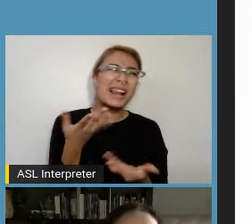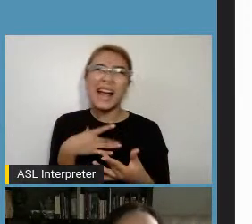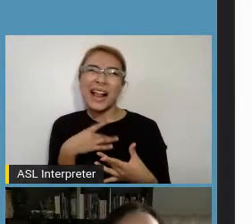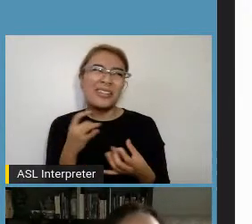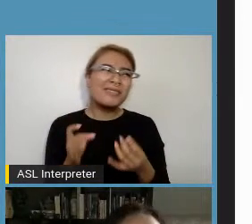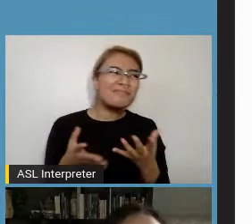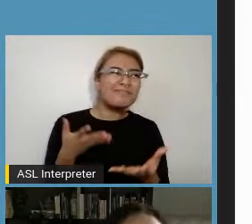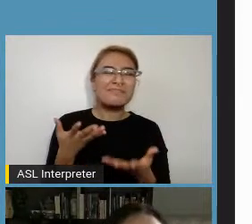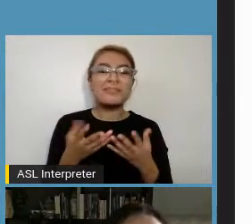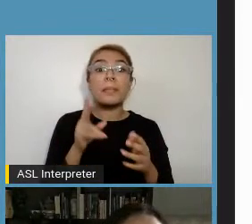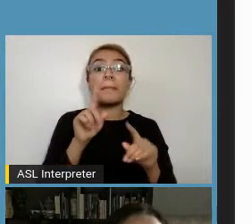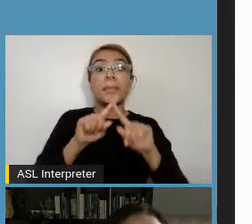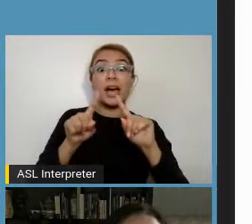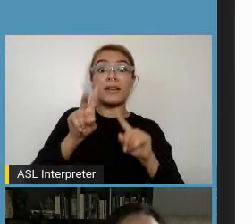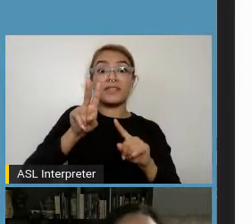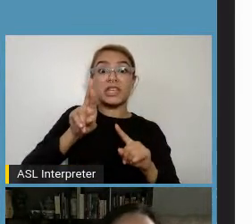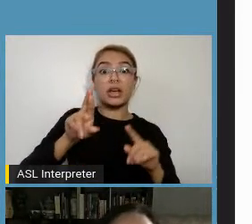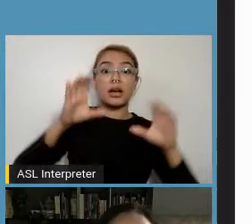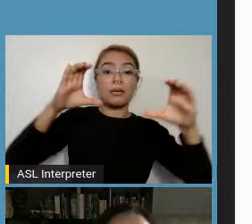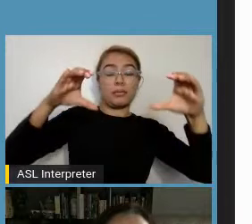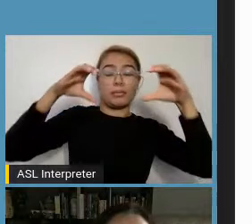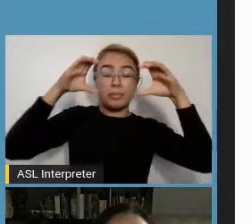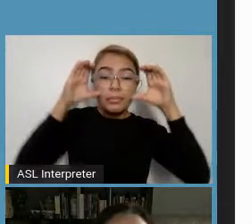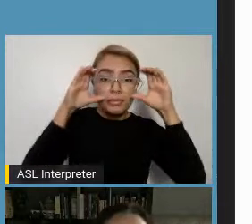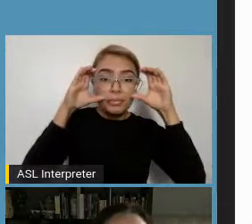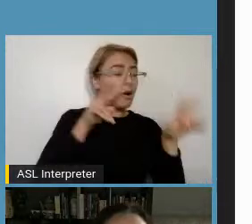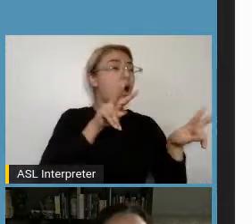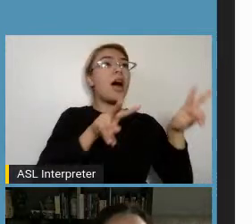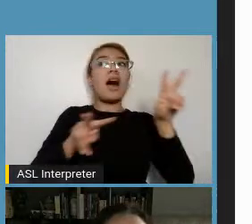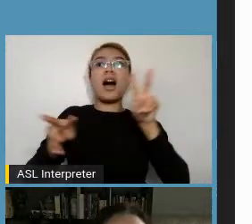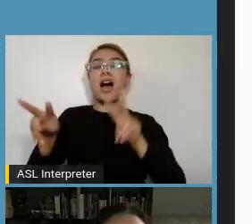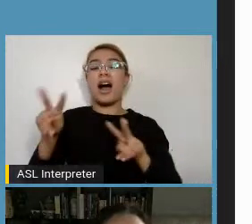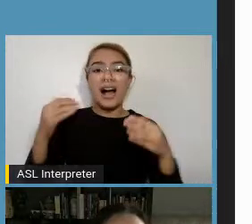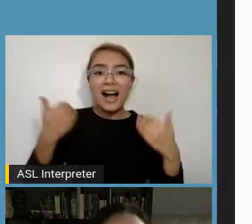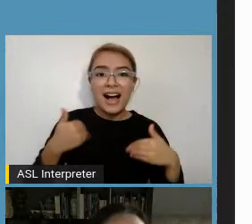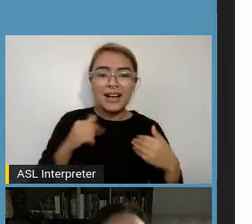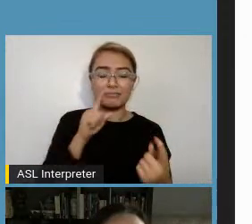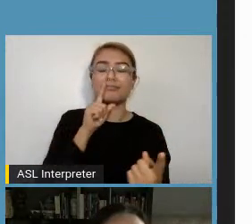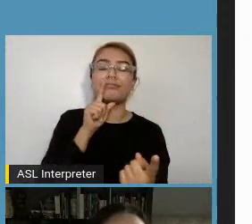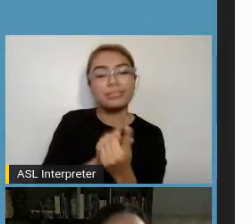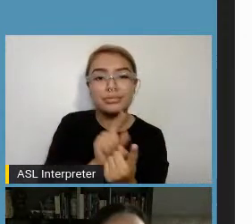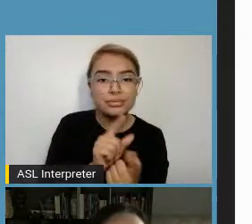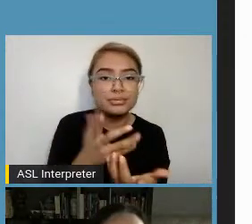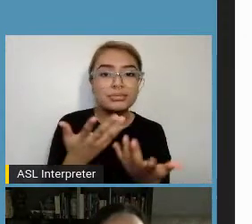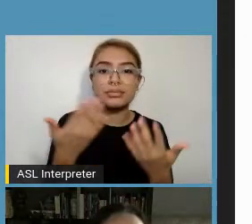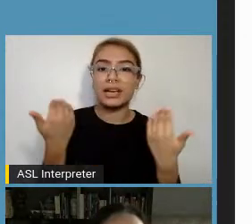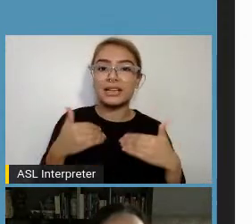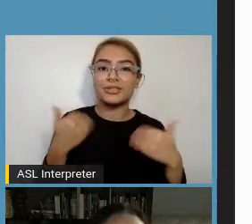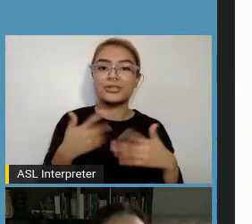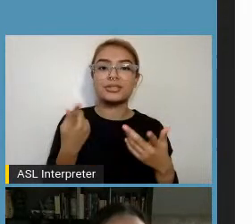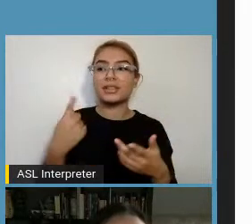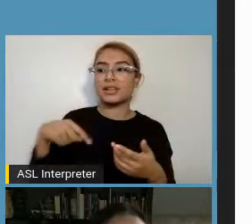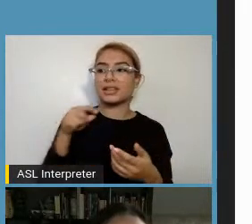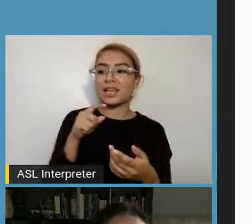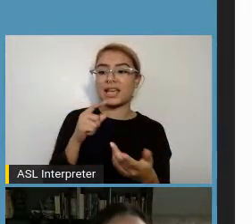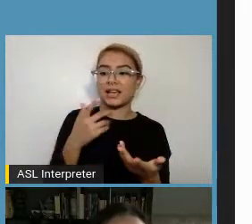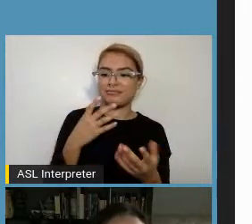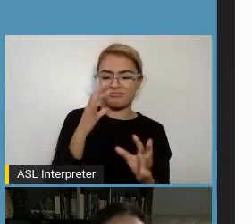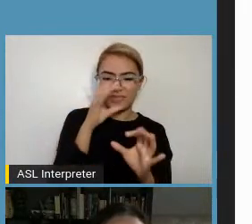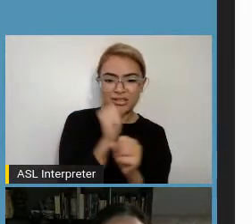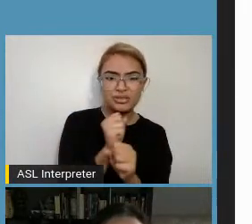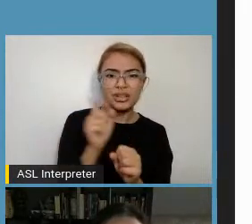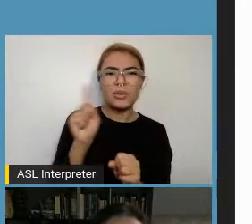it's a really great hook, and taking the knowledge and helping them fall in love with it to where they are and where they